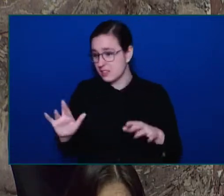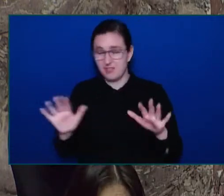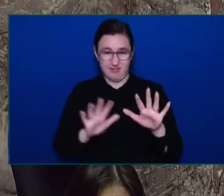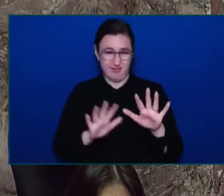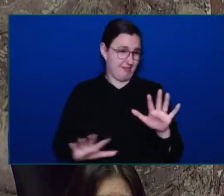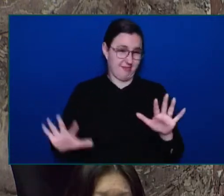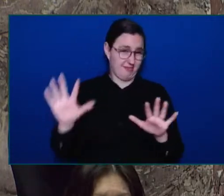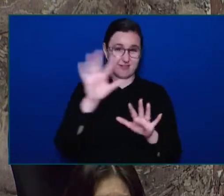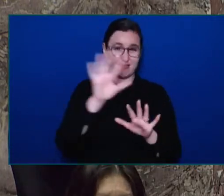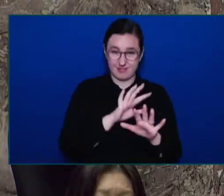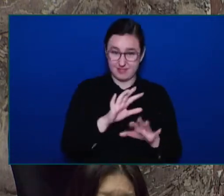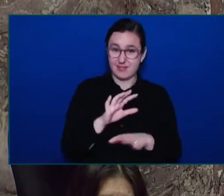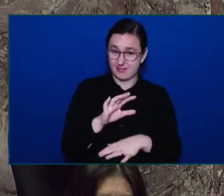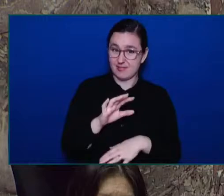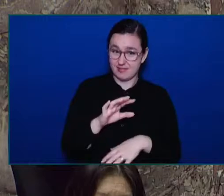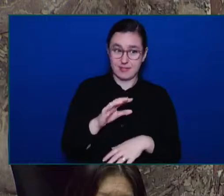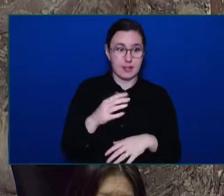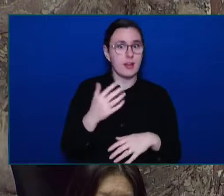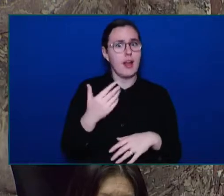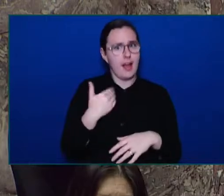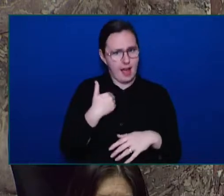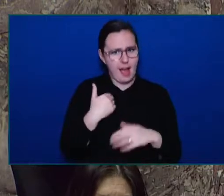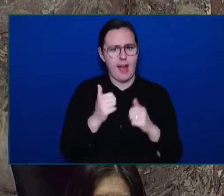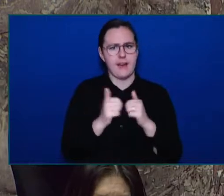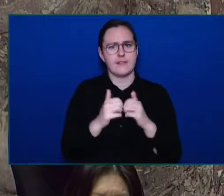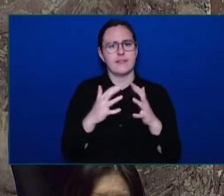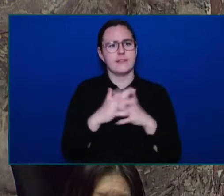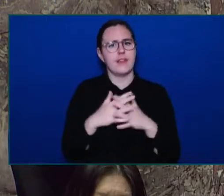by the people of British Columbia.